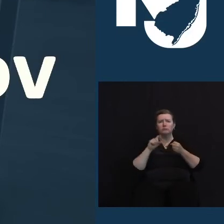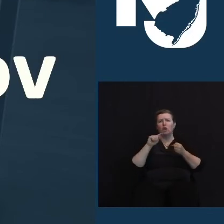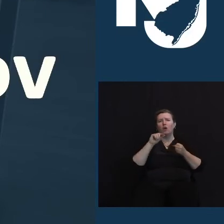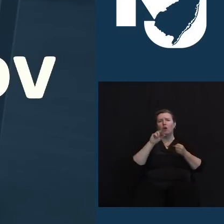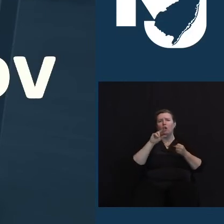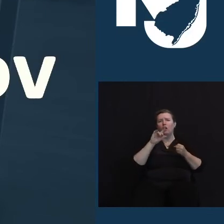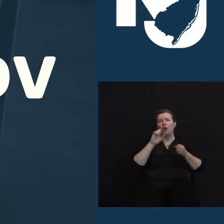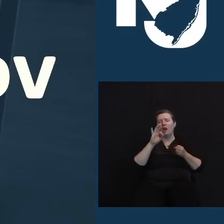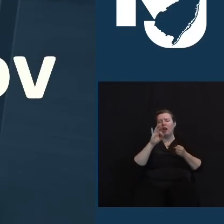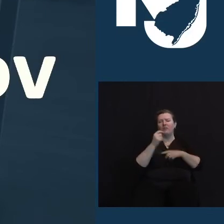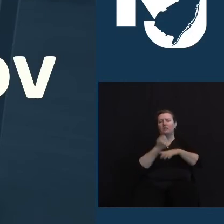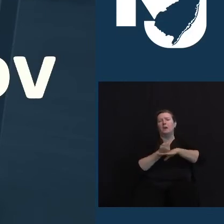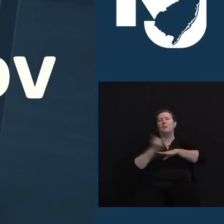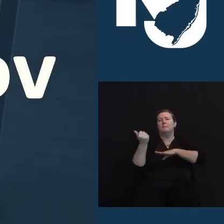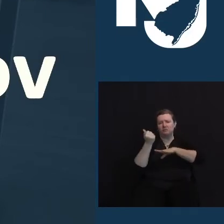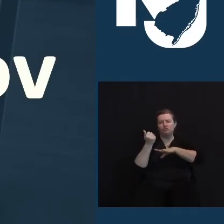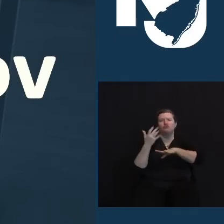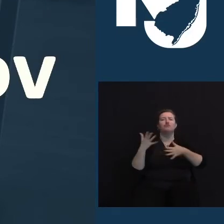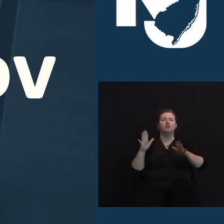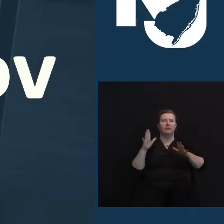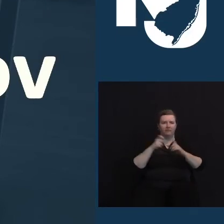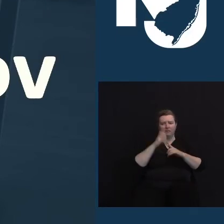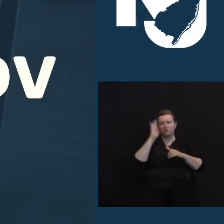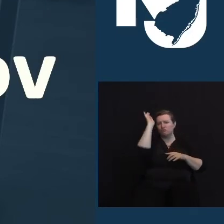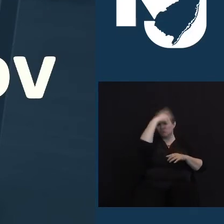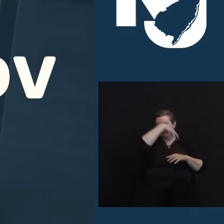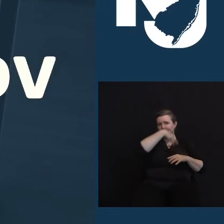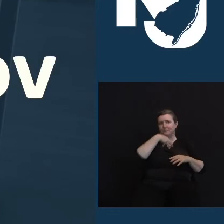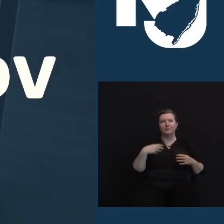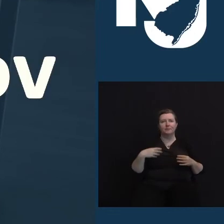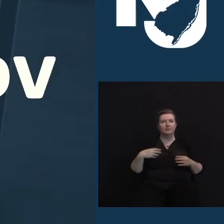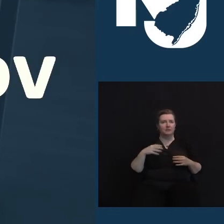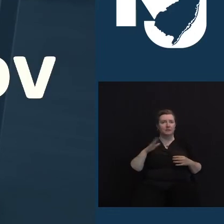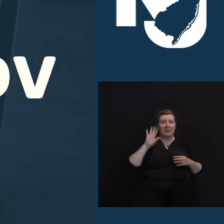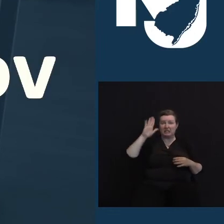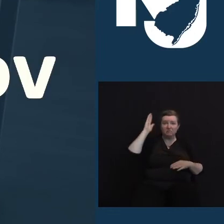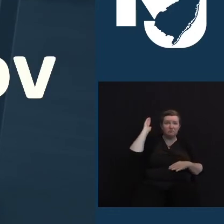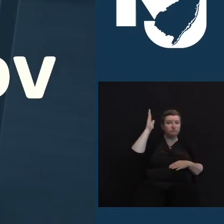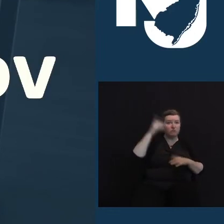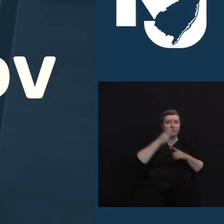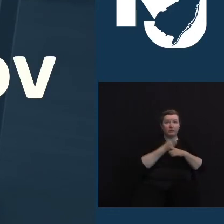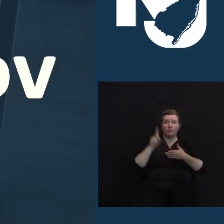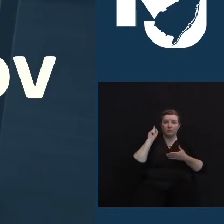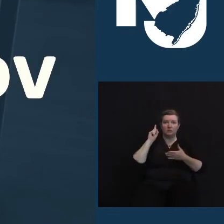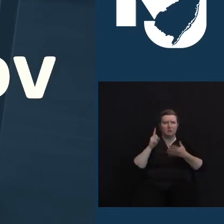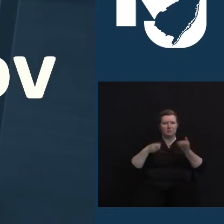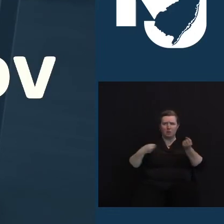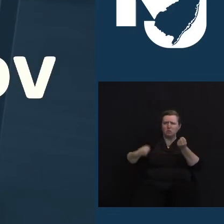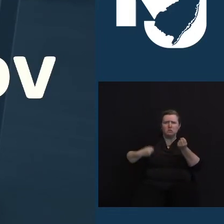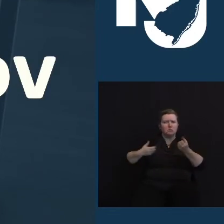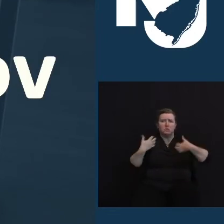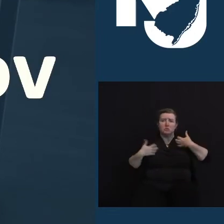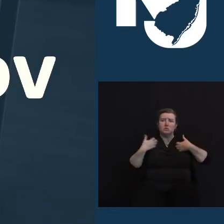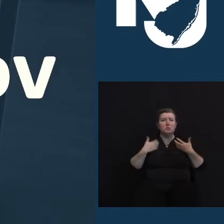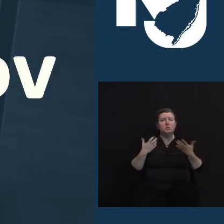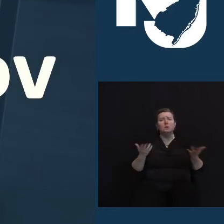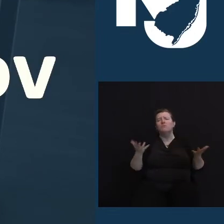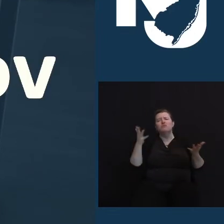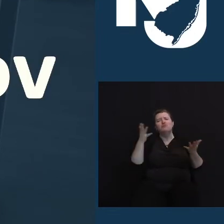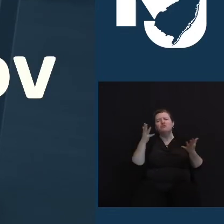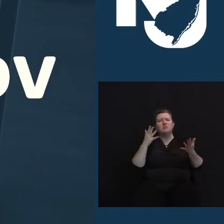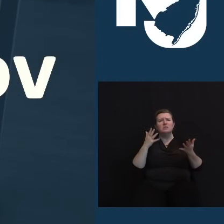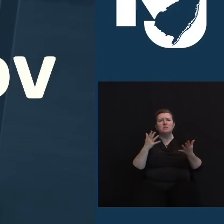Trump. His actions and words last week, which incited the insurrection and violence, and his lack of actions and words to stop it or even to show